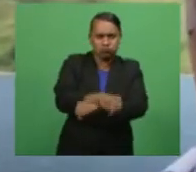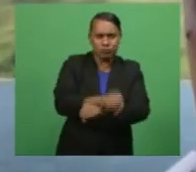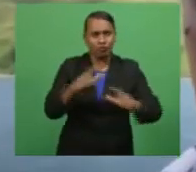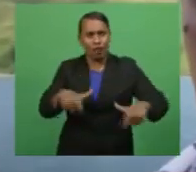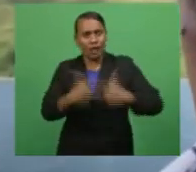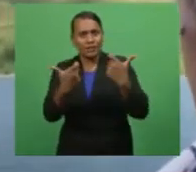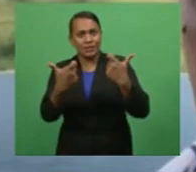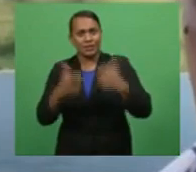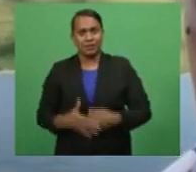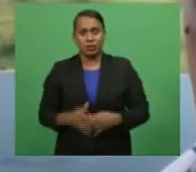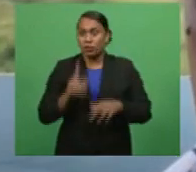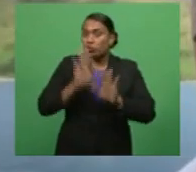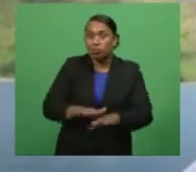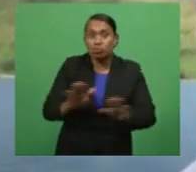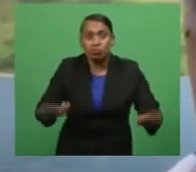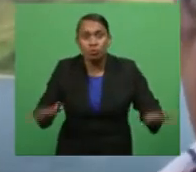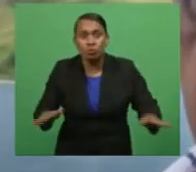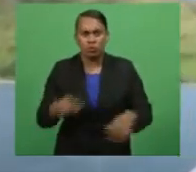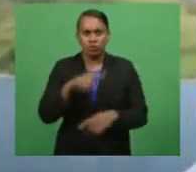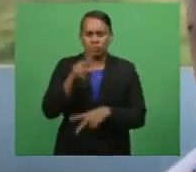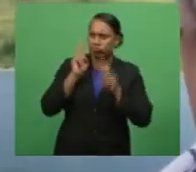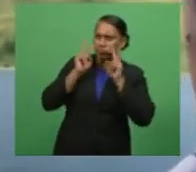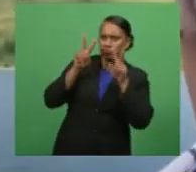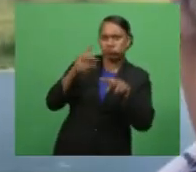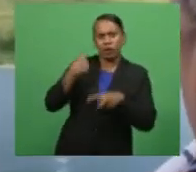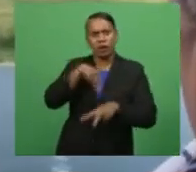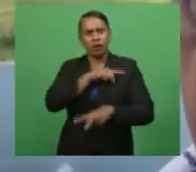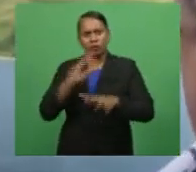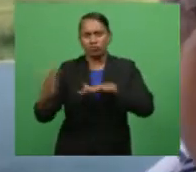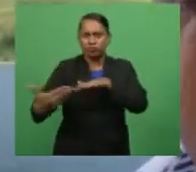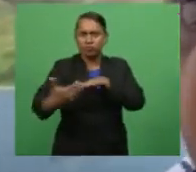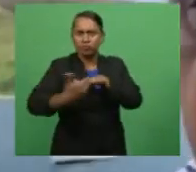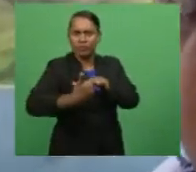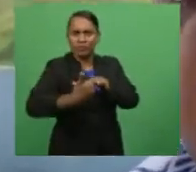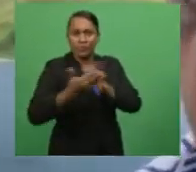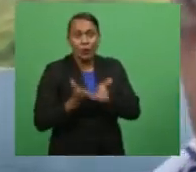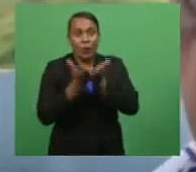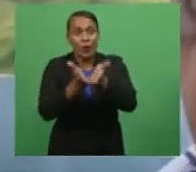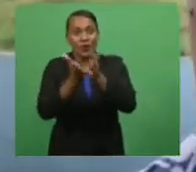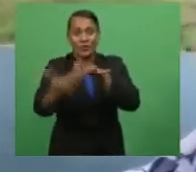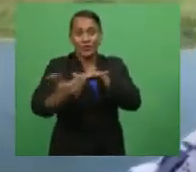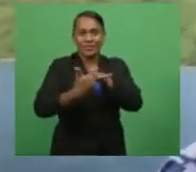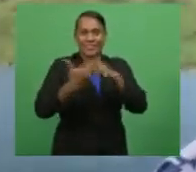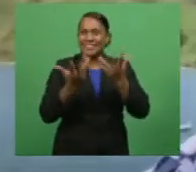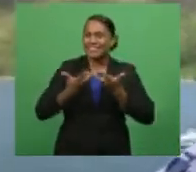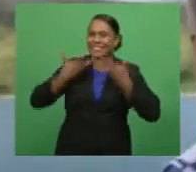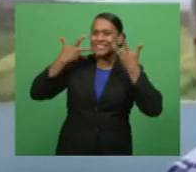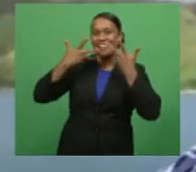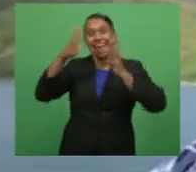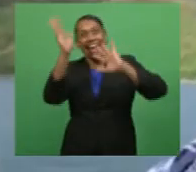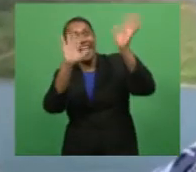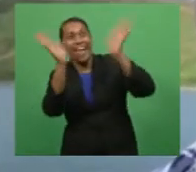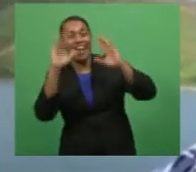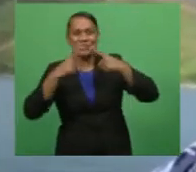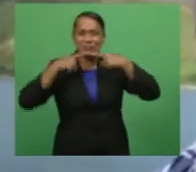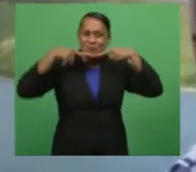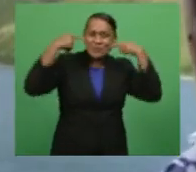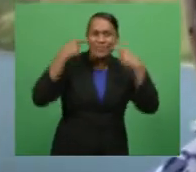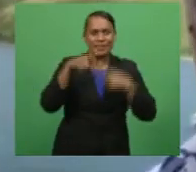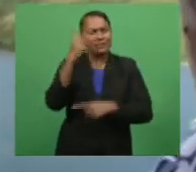as they watch our boat dock and greet us with smiles and hopeful eyes. The parents, as they carry boxes of